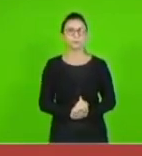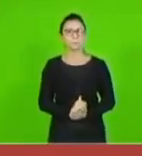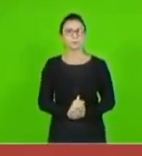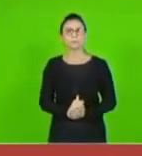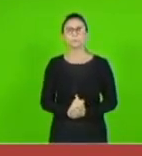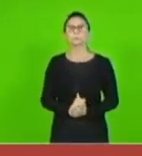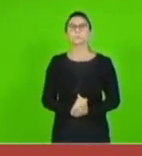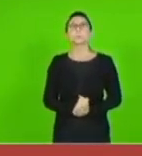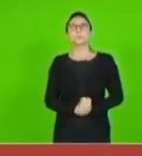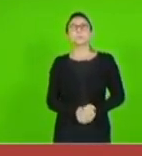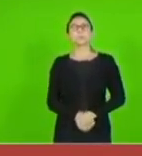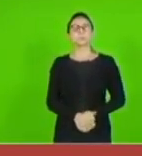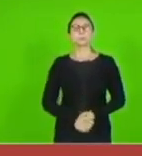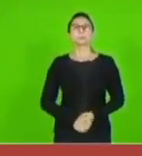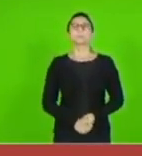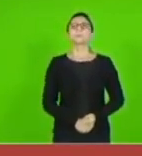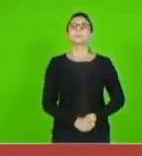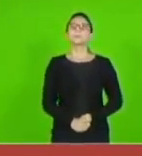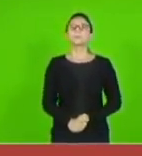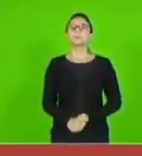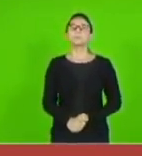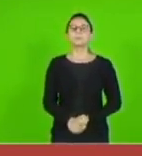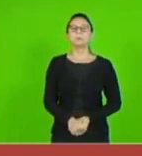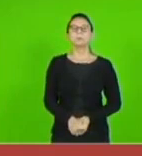The Lord says,